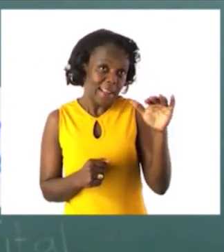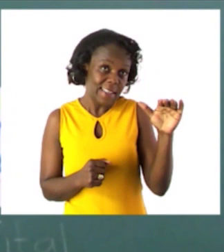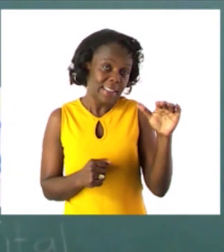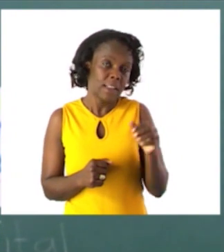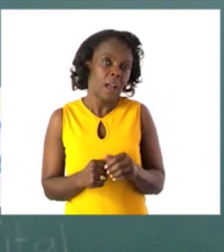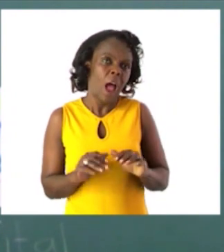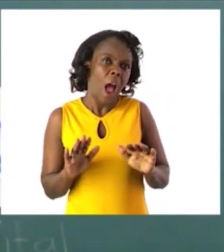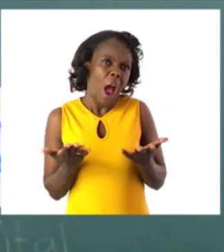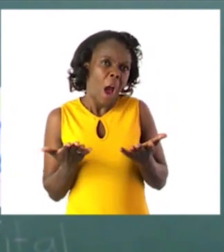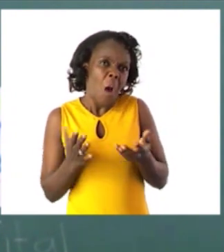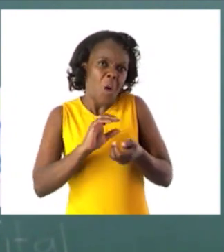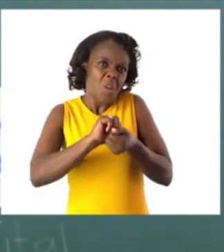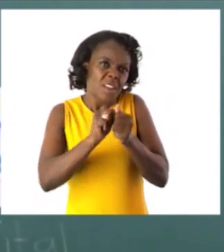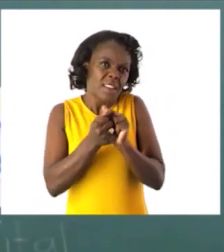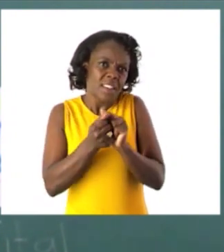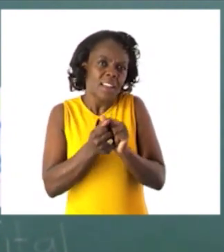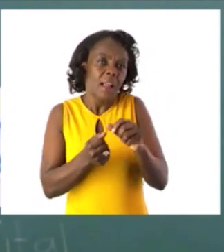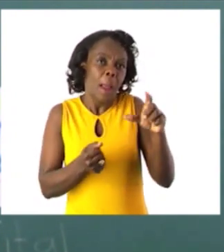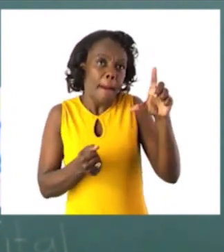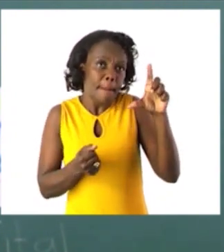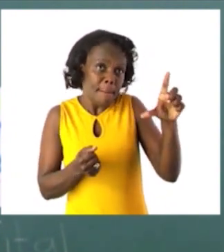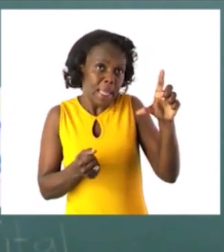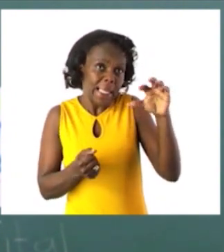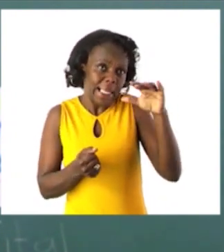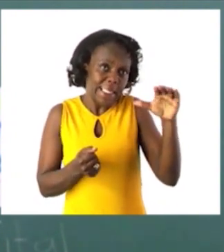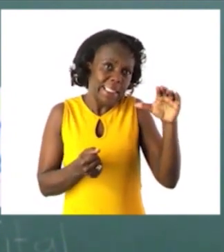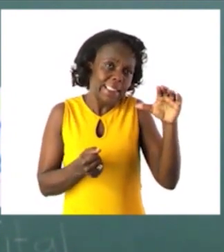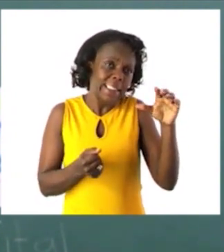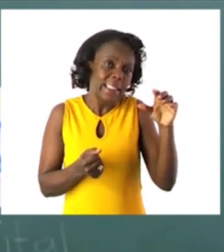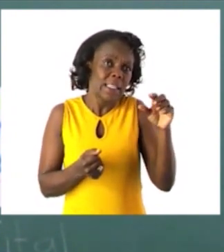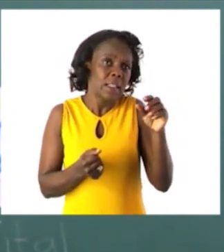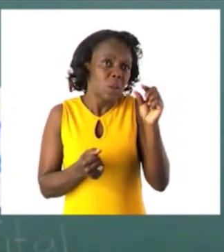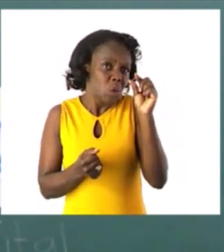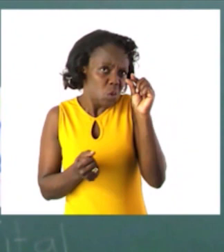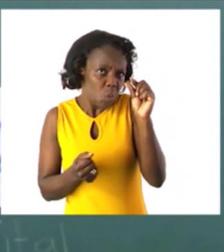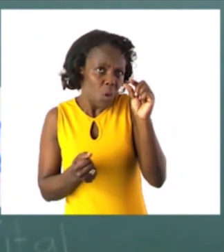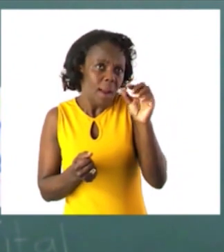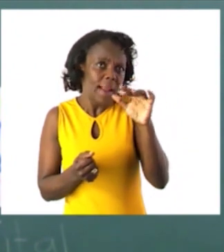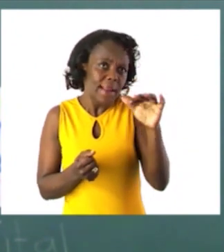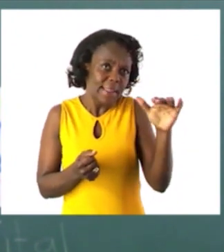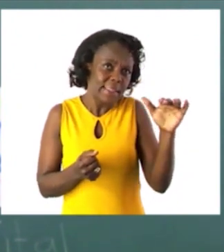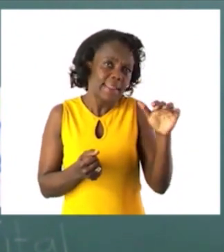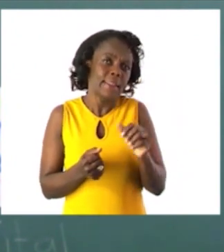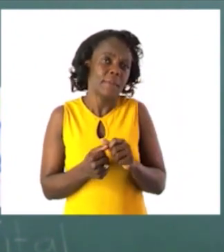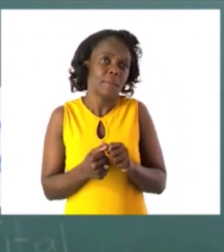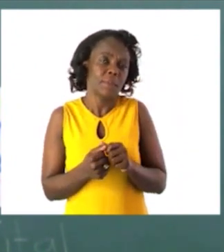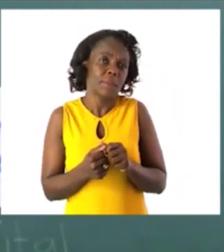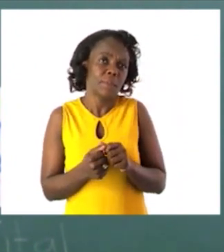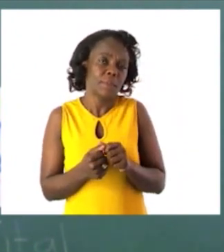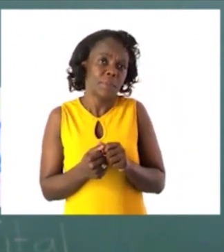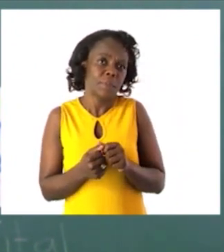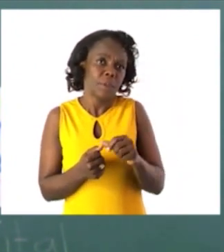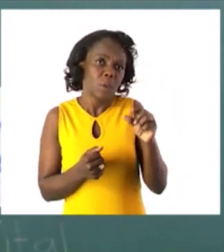them to small letters? Do we know how to write a into a small letter? That is big. But when we say it's a small